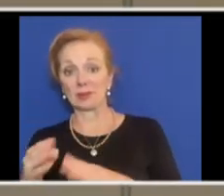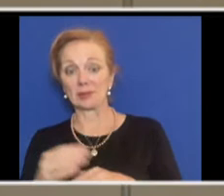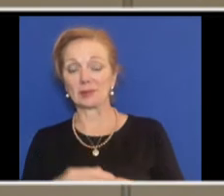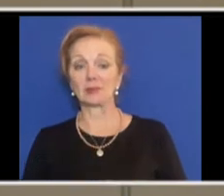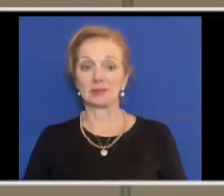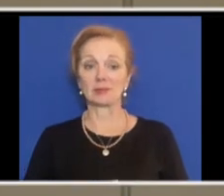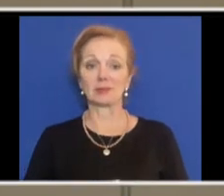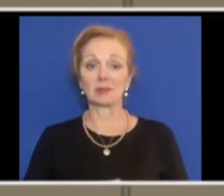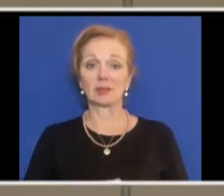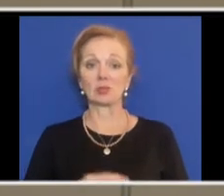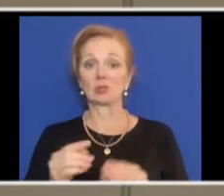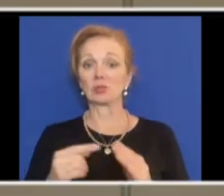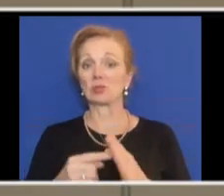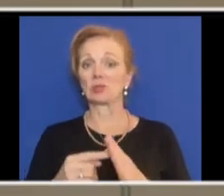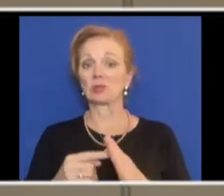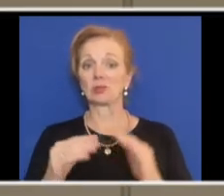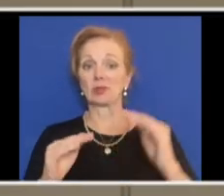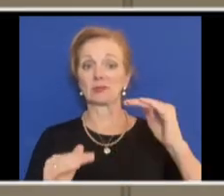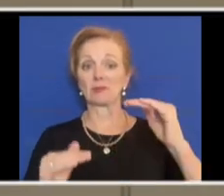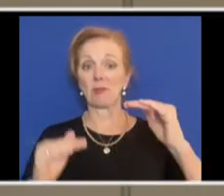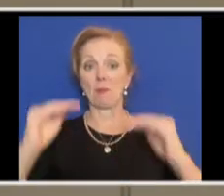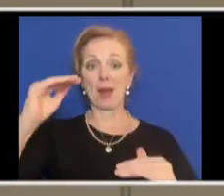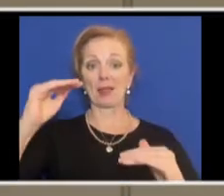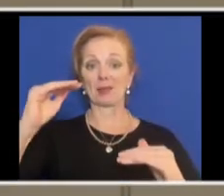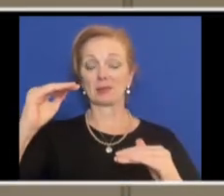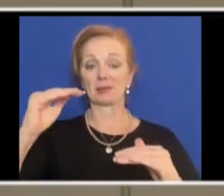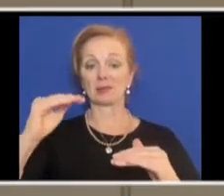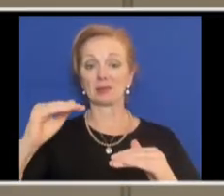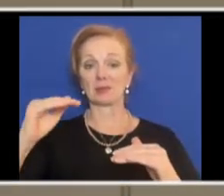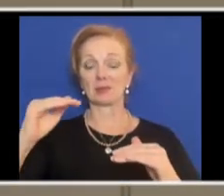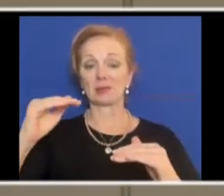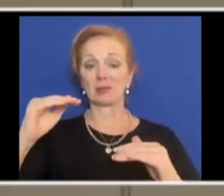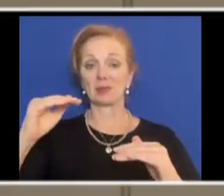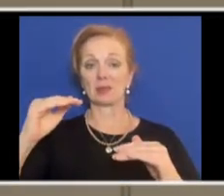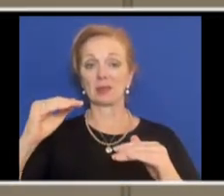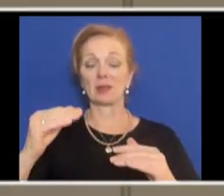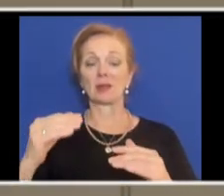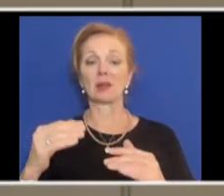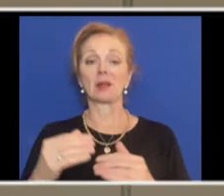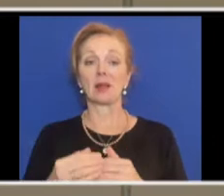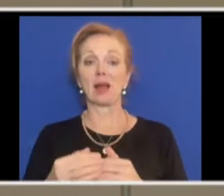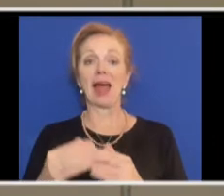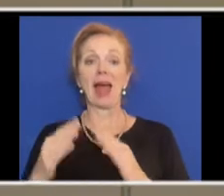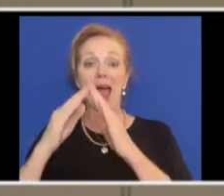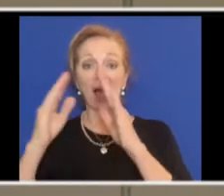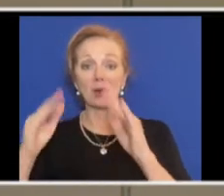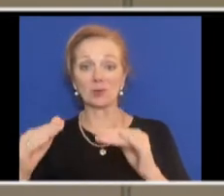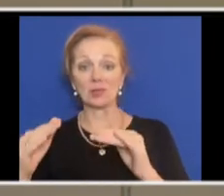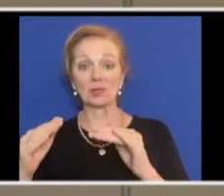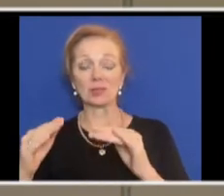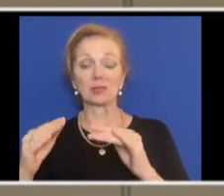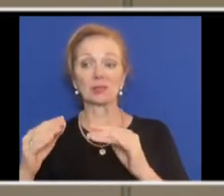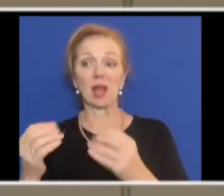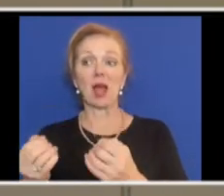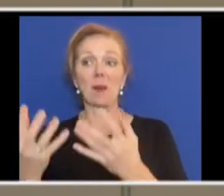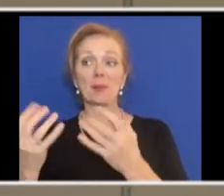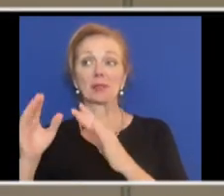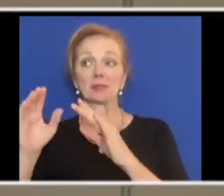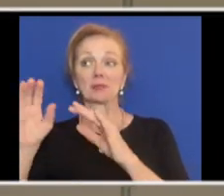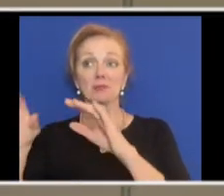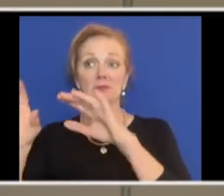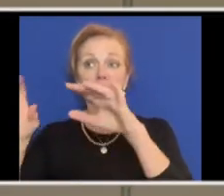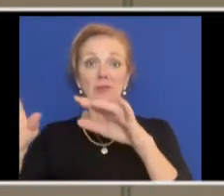there is a severe imbalance of the supply of housing at all points in